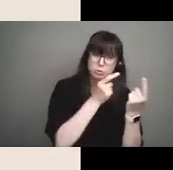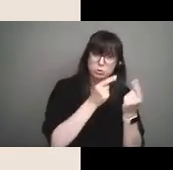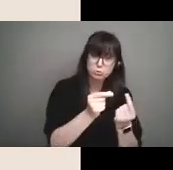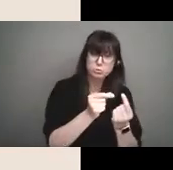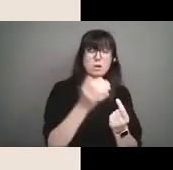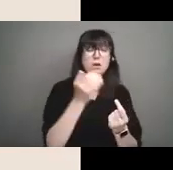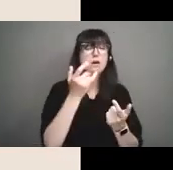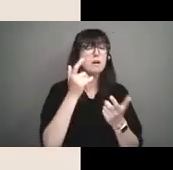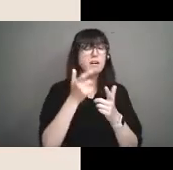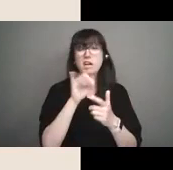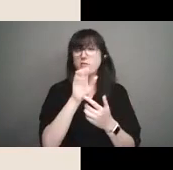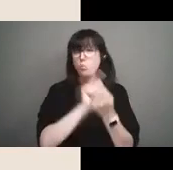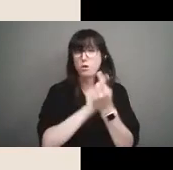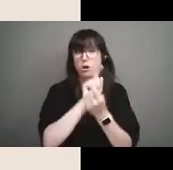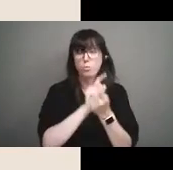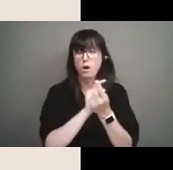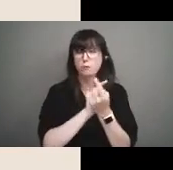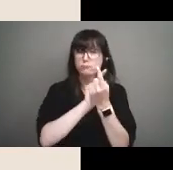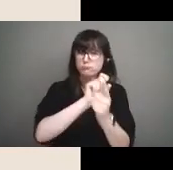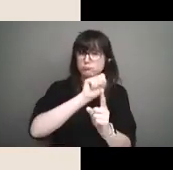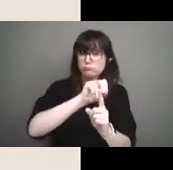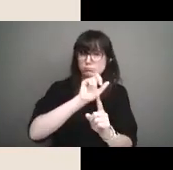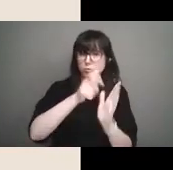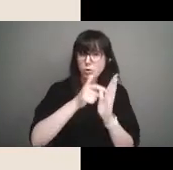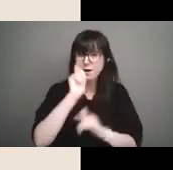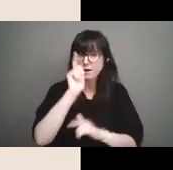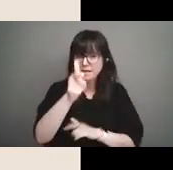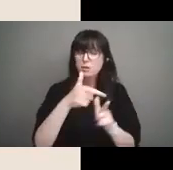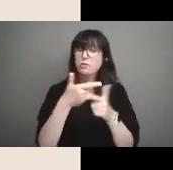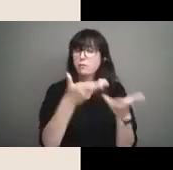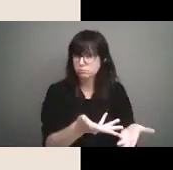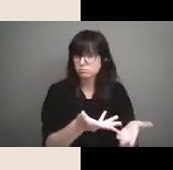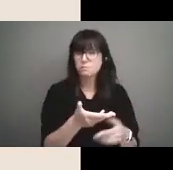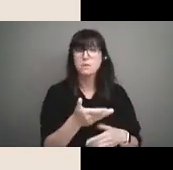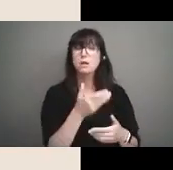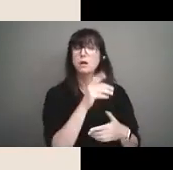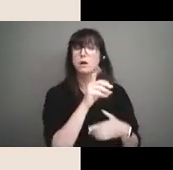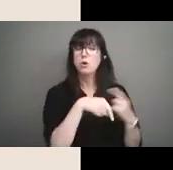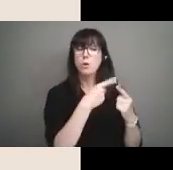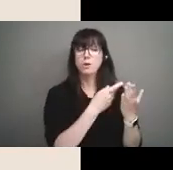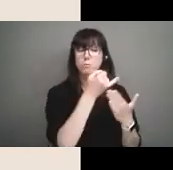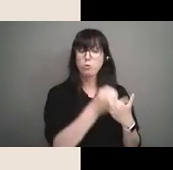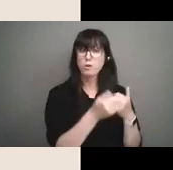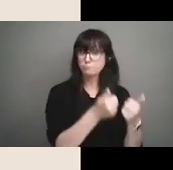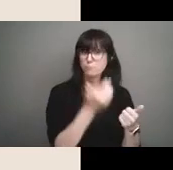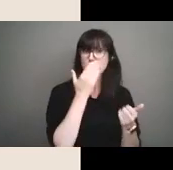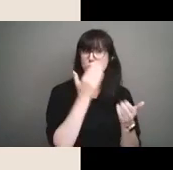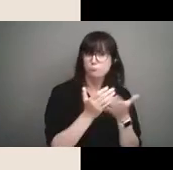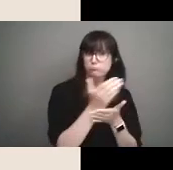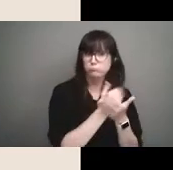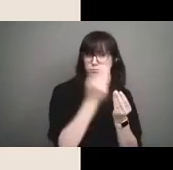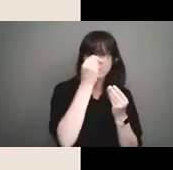That allowed us to kind of collect some really good data when it was a project, but also just to see how it was going and if any of the volunteers were